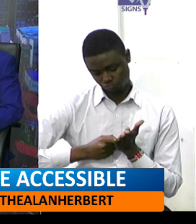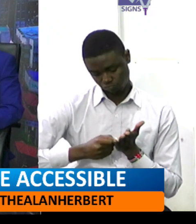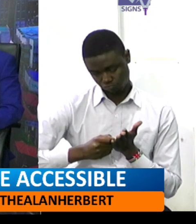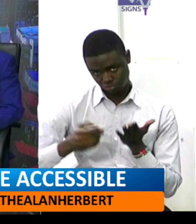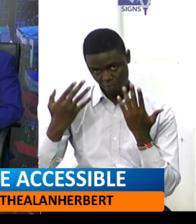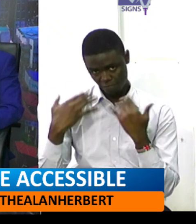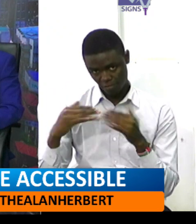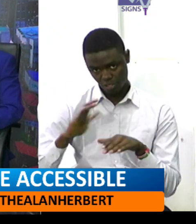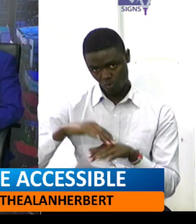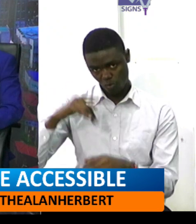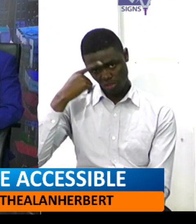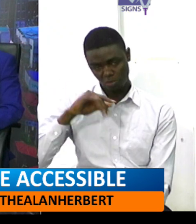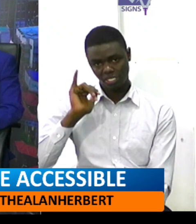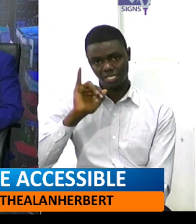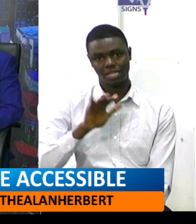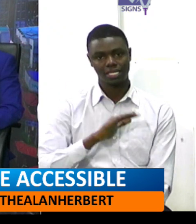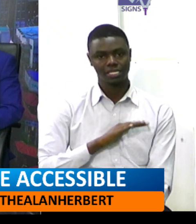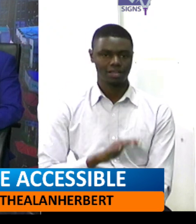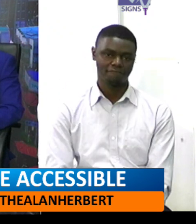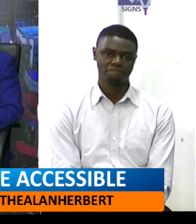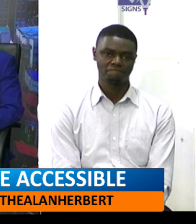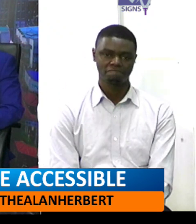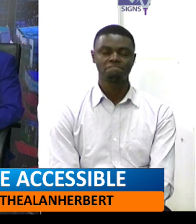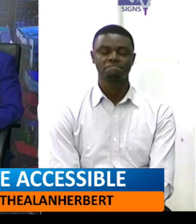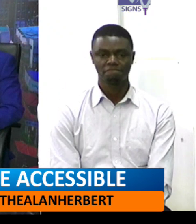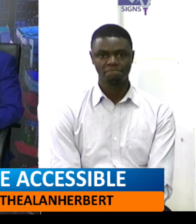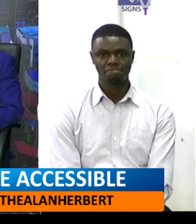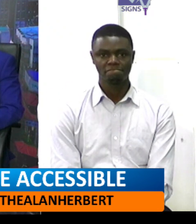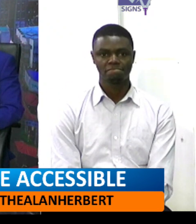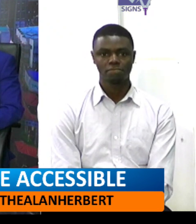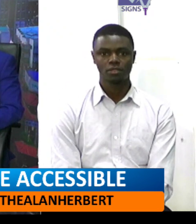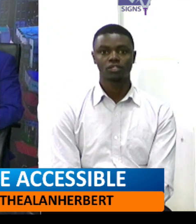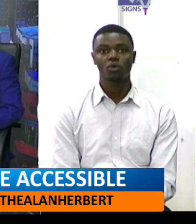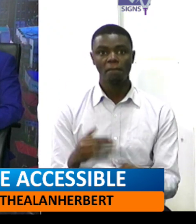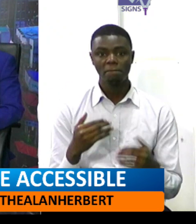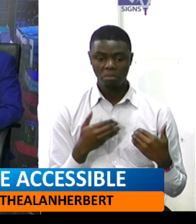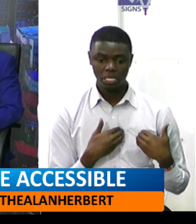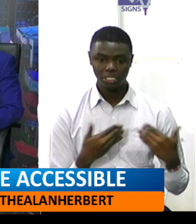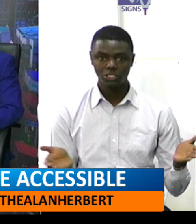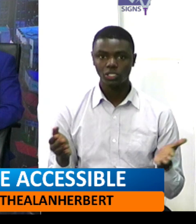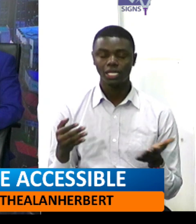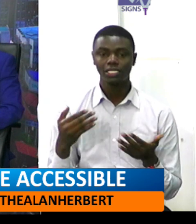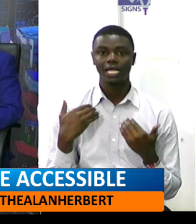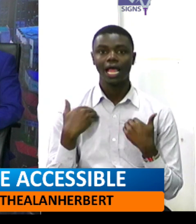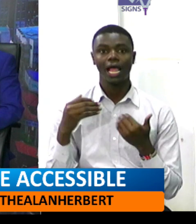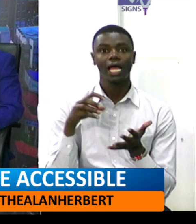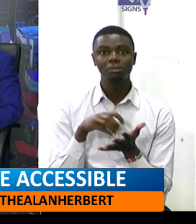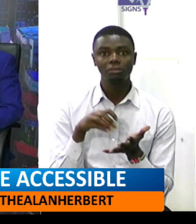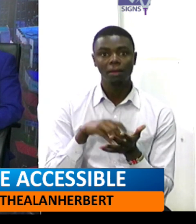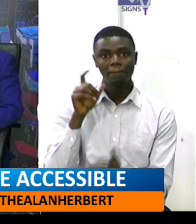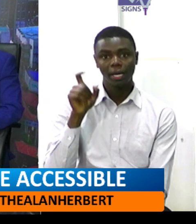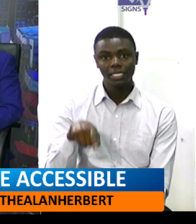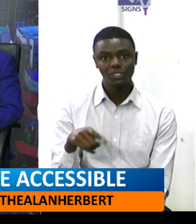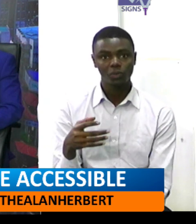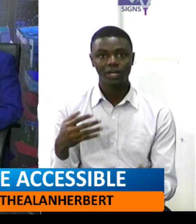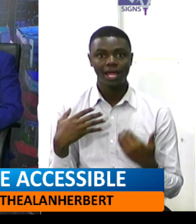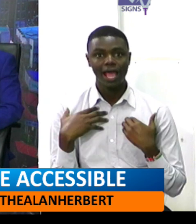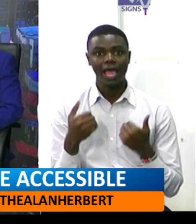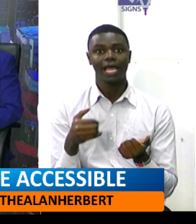on the policy, that is enough. Do I have to disclose my health situation or my health